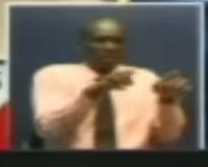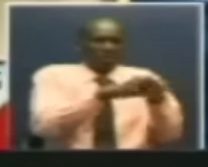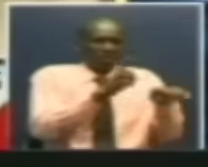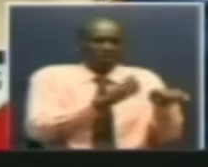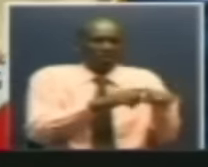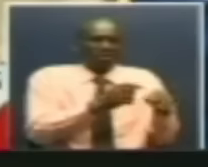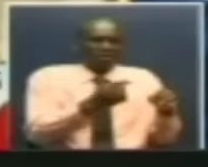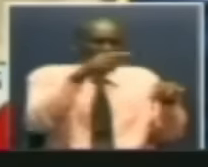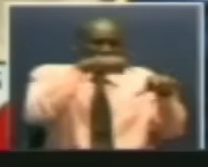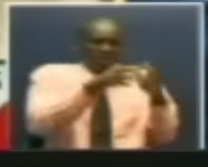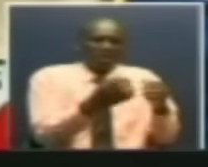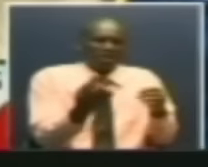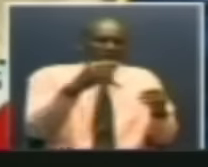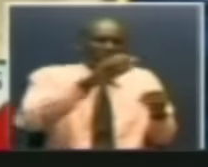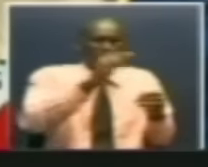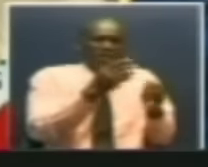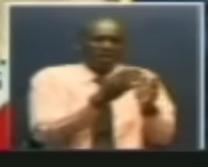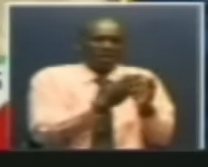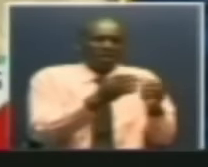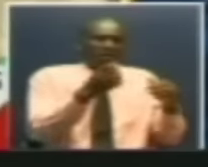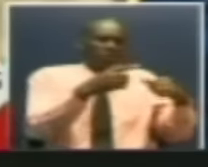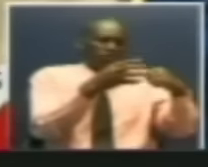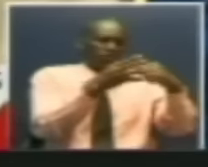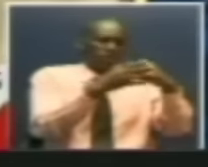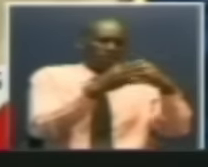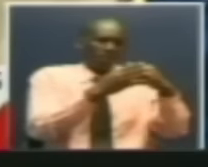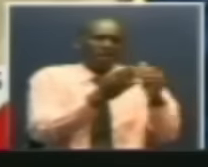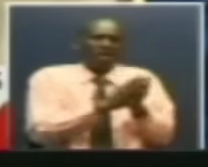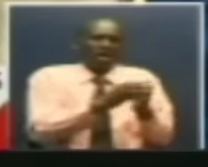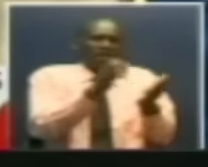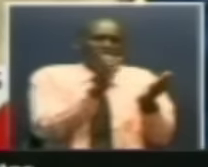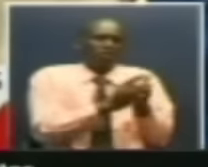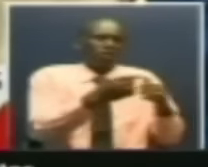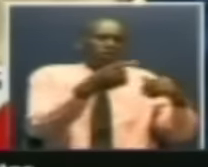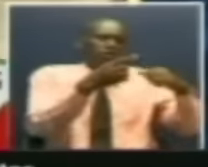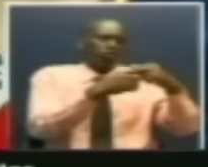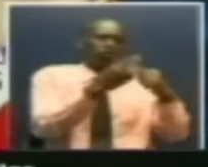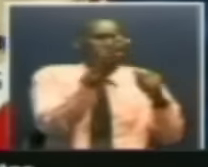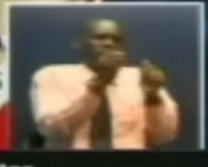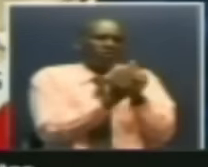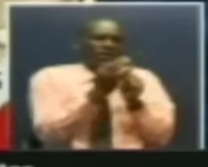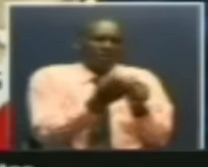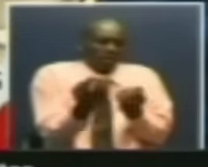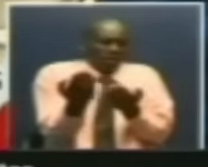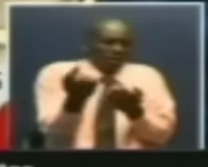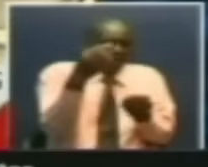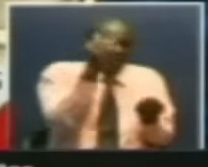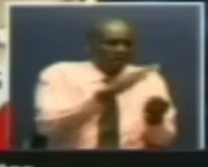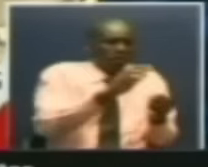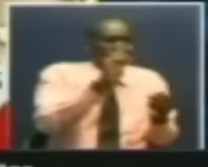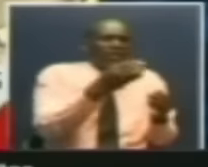he sneaked in. Okay. He sneaked in September. He was deported in June 2013. He sneaked in